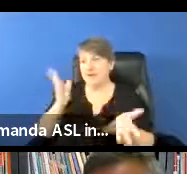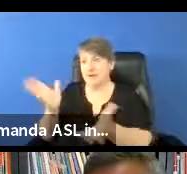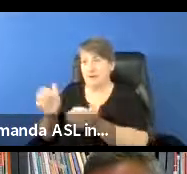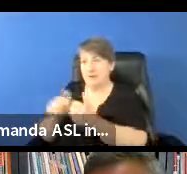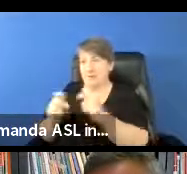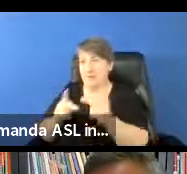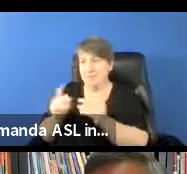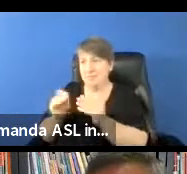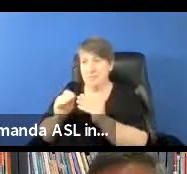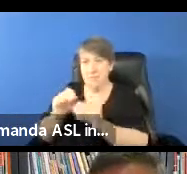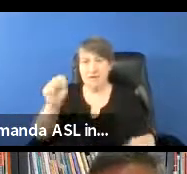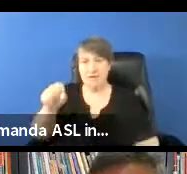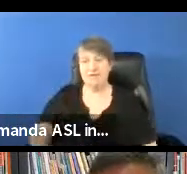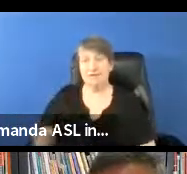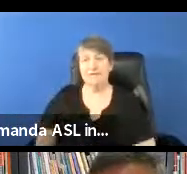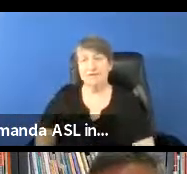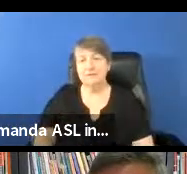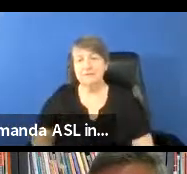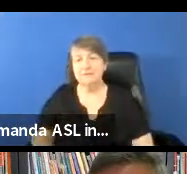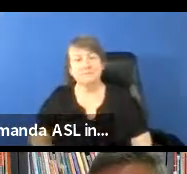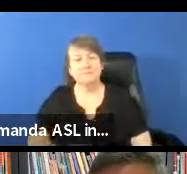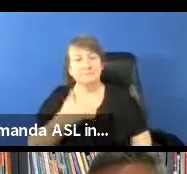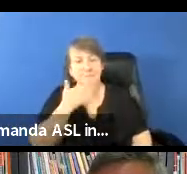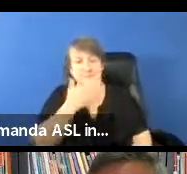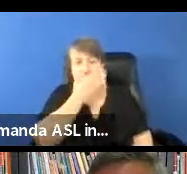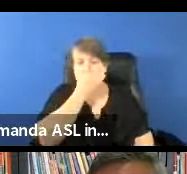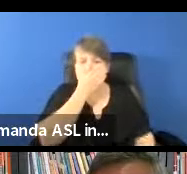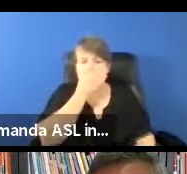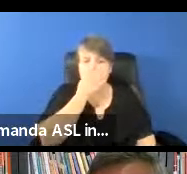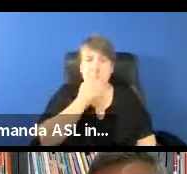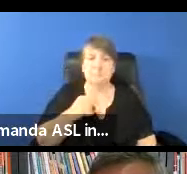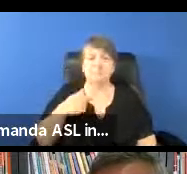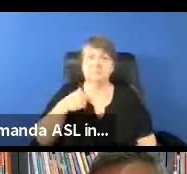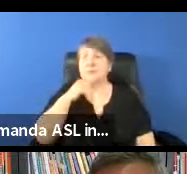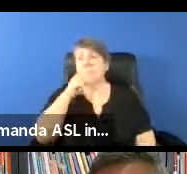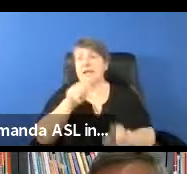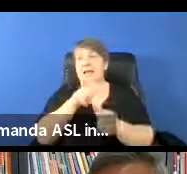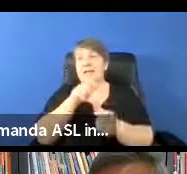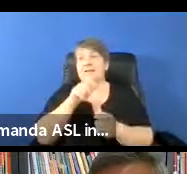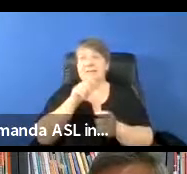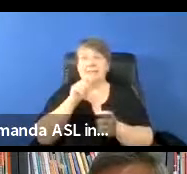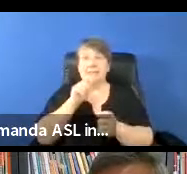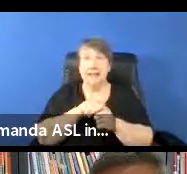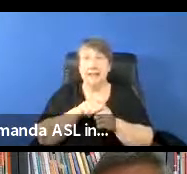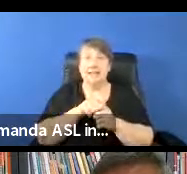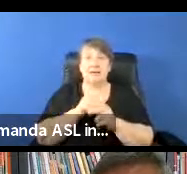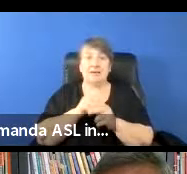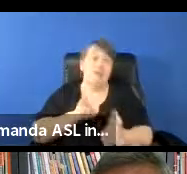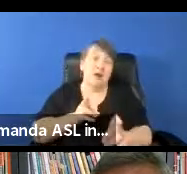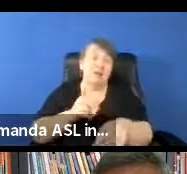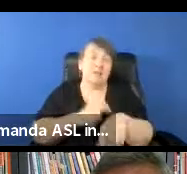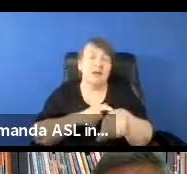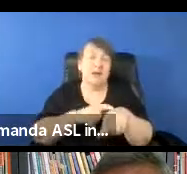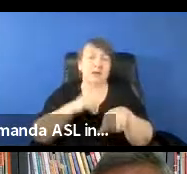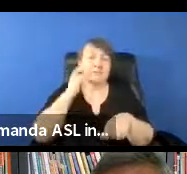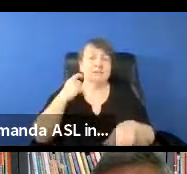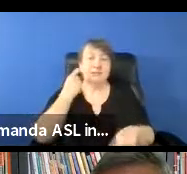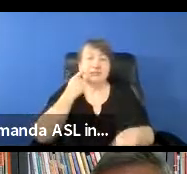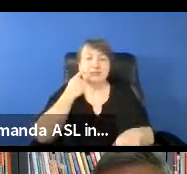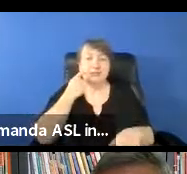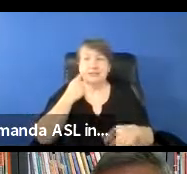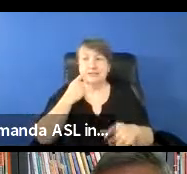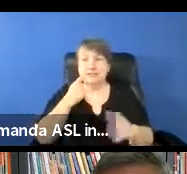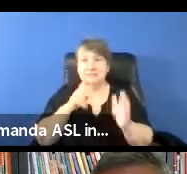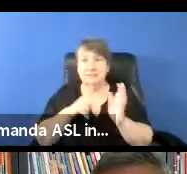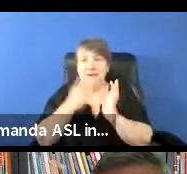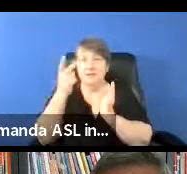about that. Thank you. And we're not exactly rushed for time because we just, doubled our, anyway. So